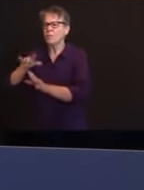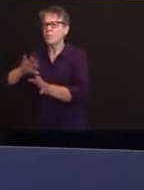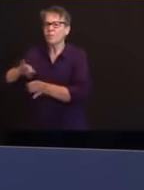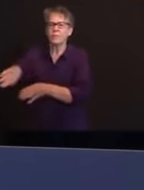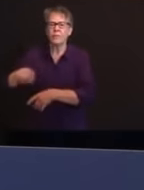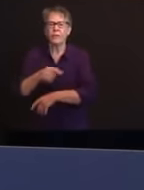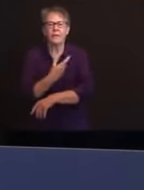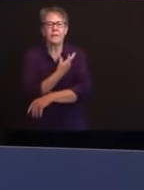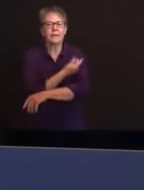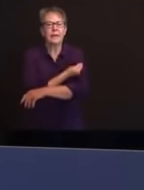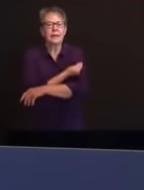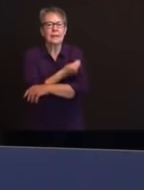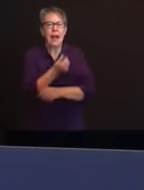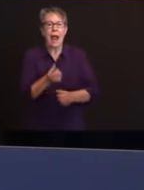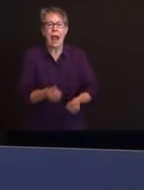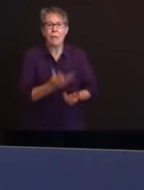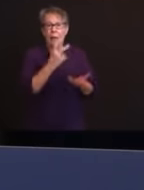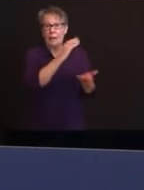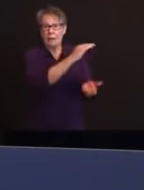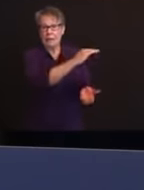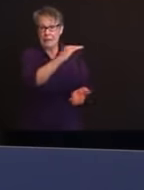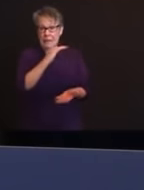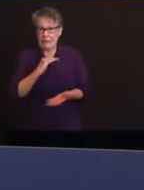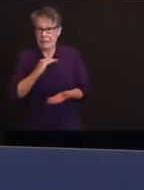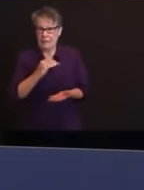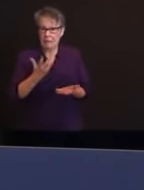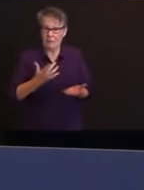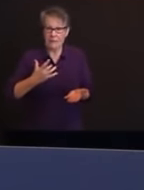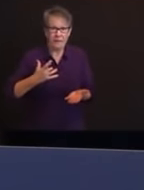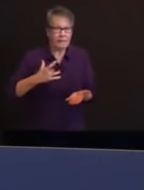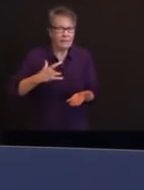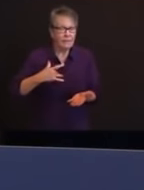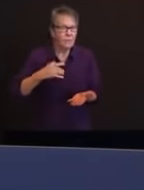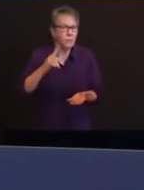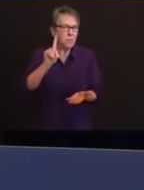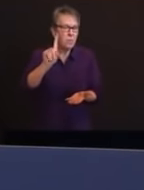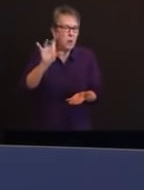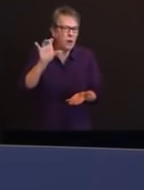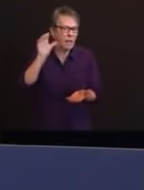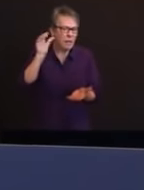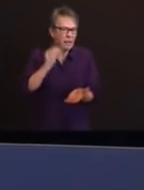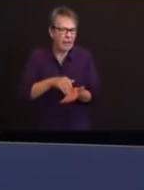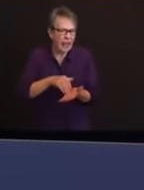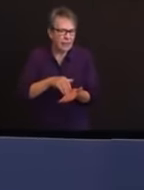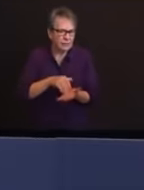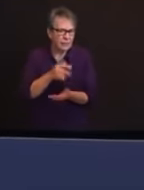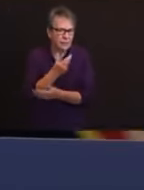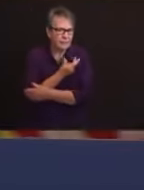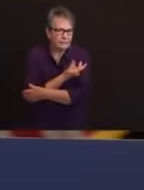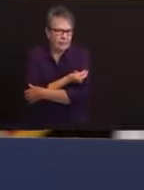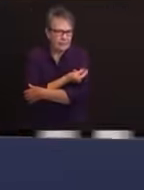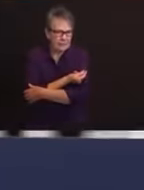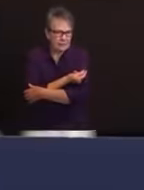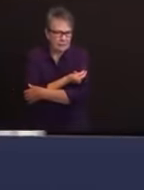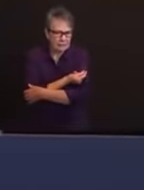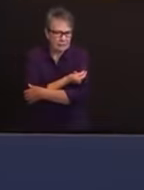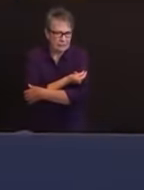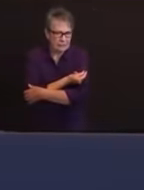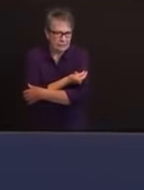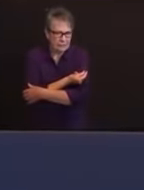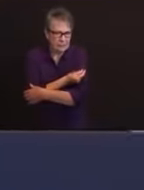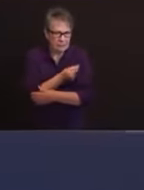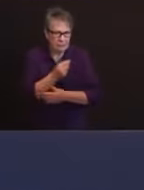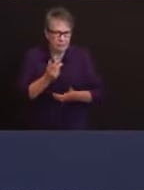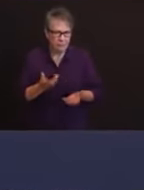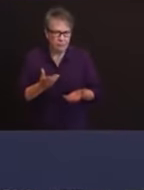So I'll have more to come on that, and I think it'll be more positive, actually. By the way, if you want to be impressed by a Jersey product, General